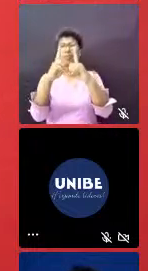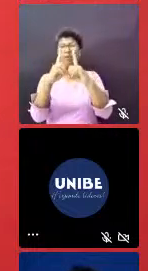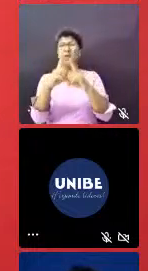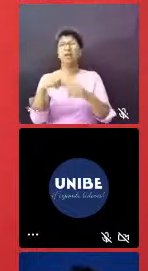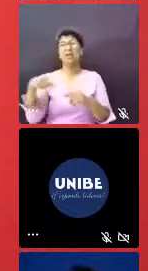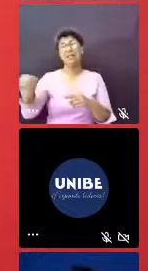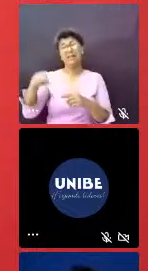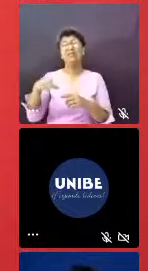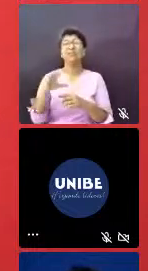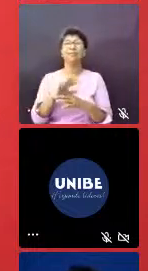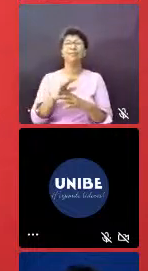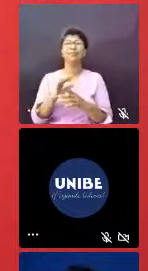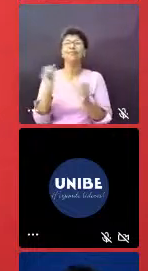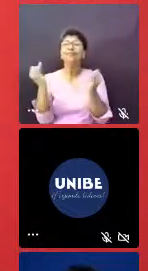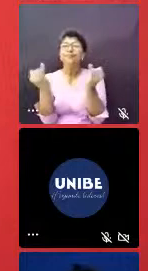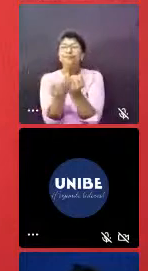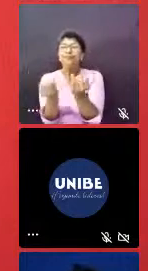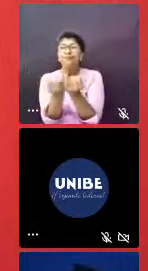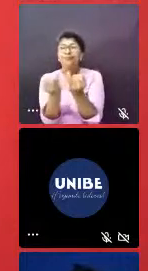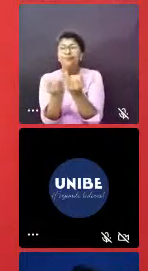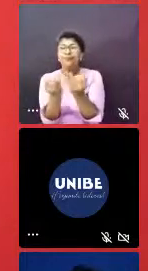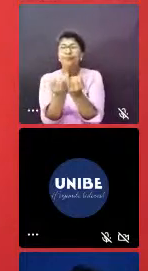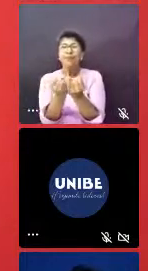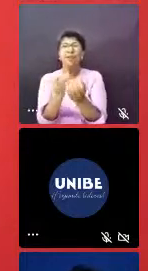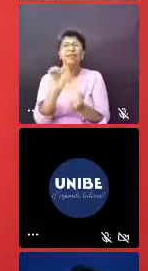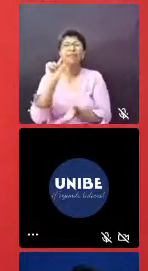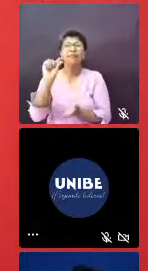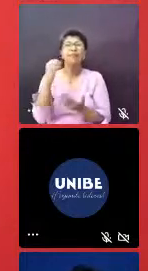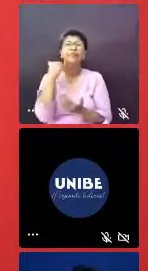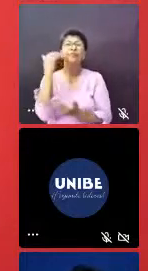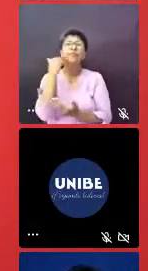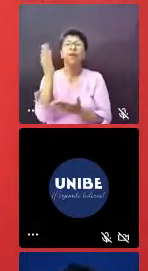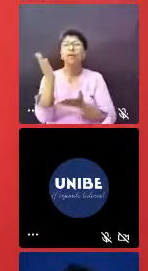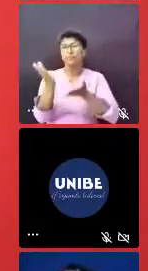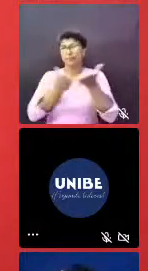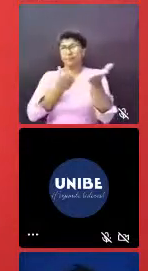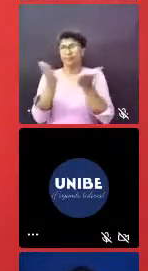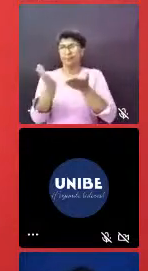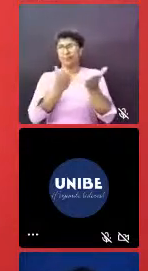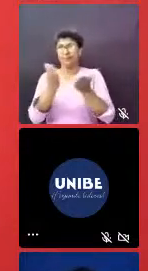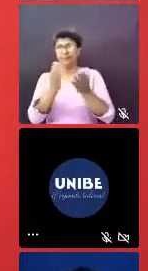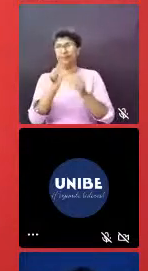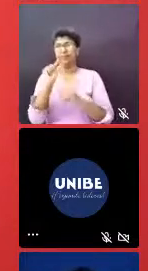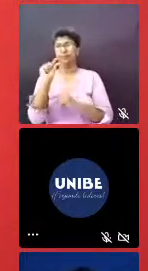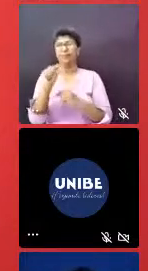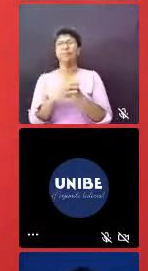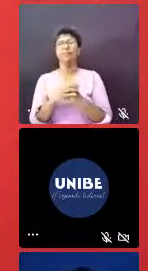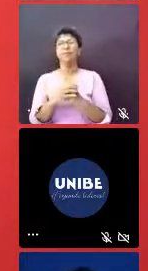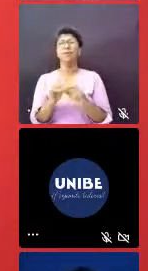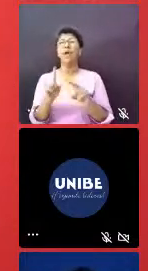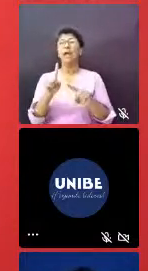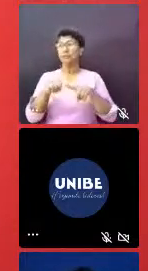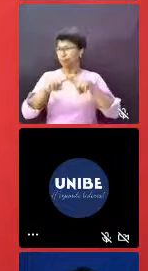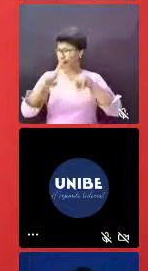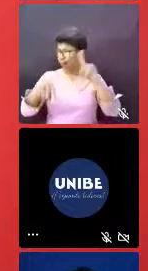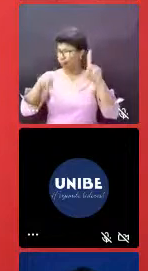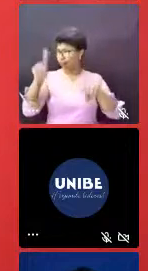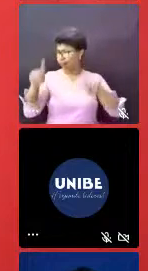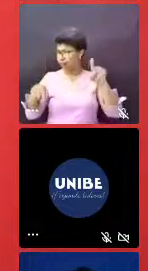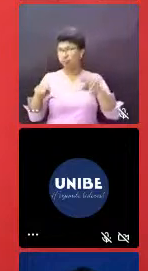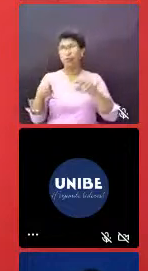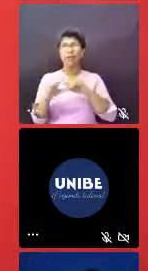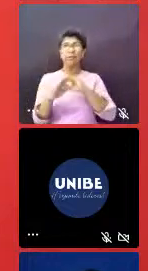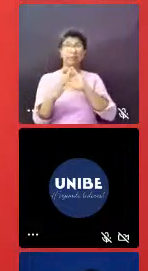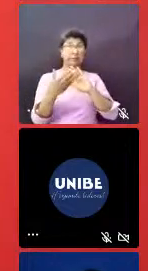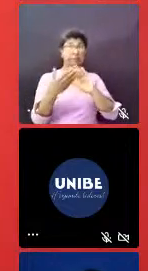experience some isolation and the lack of services. And these differences between village,